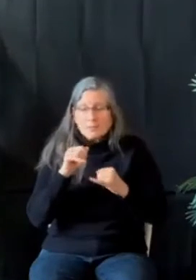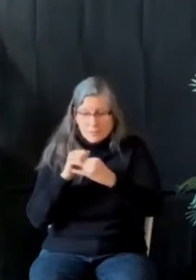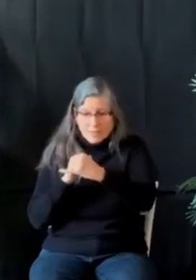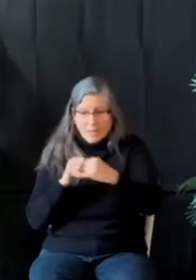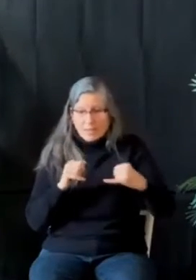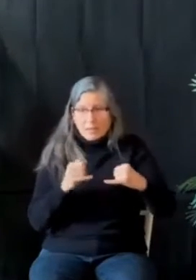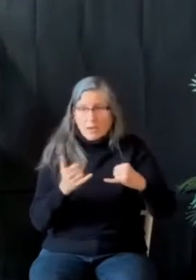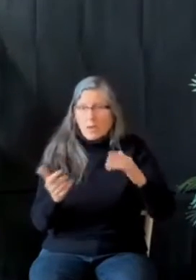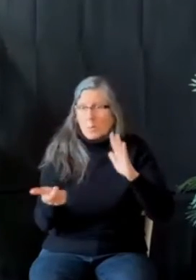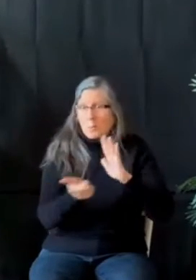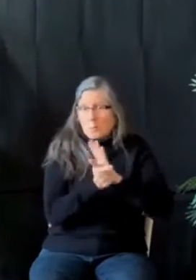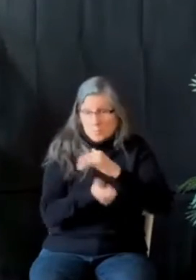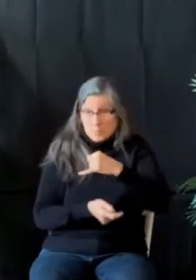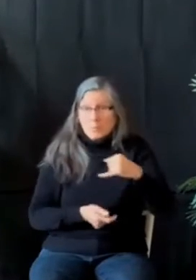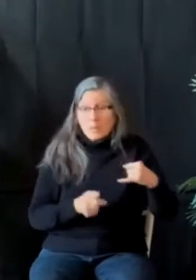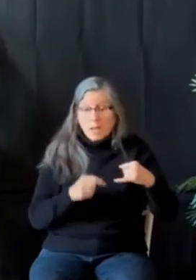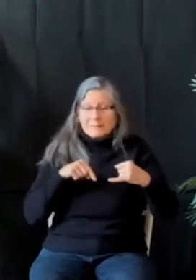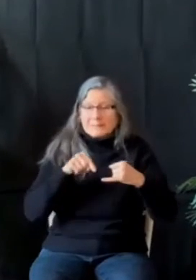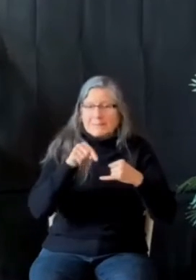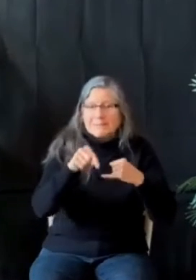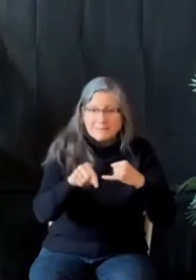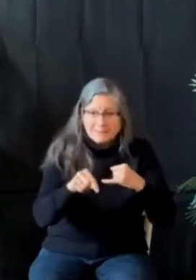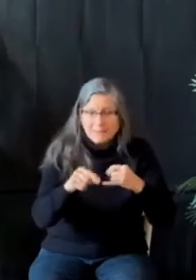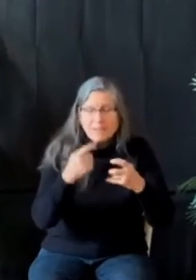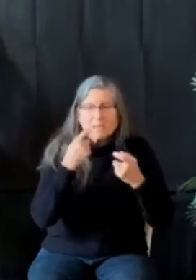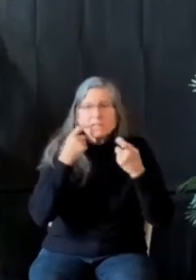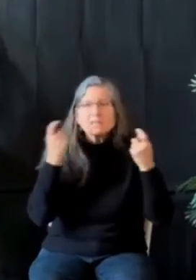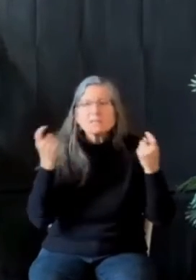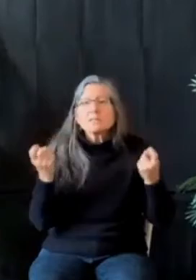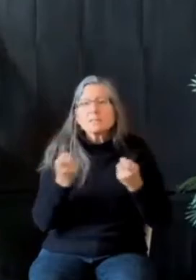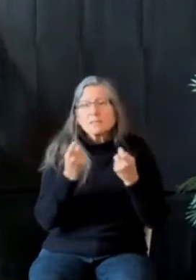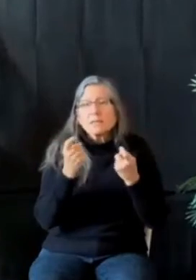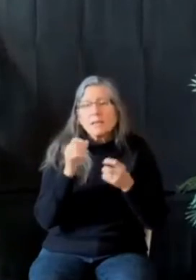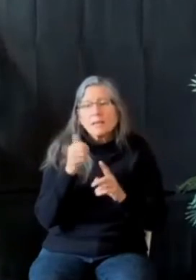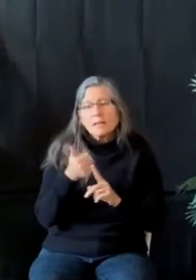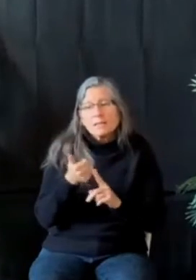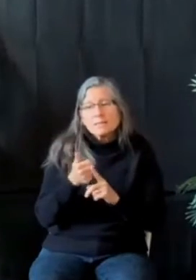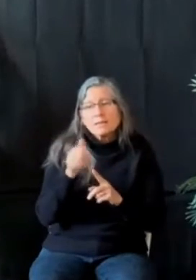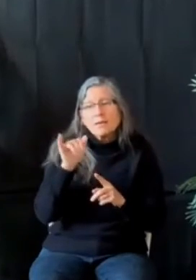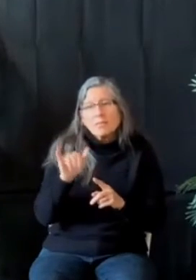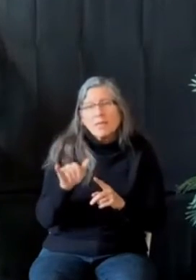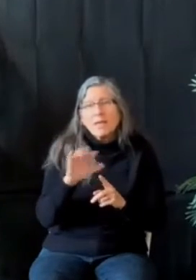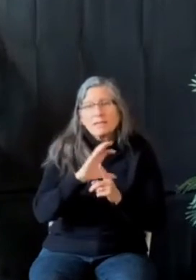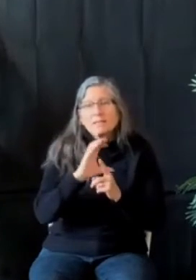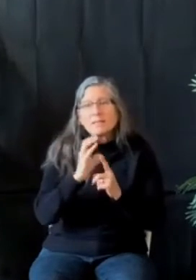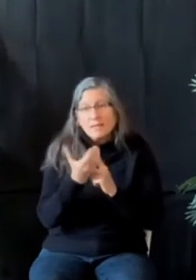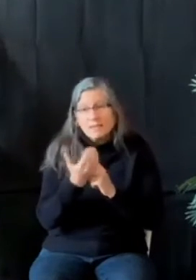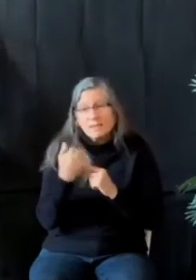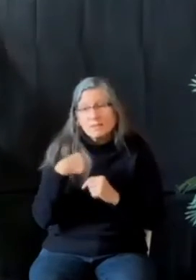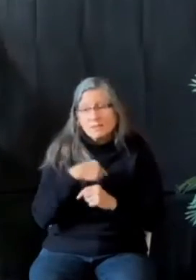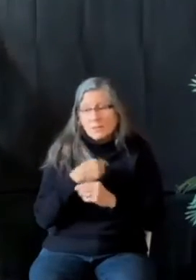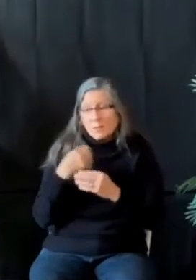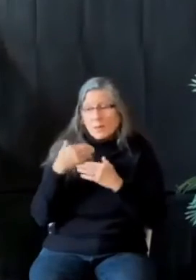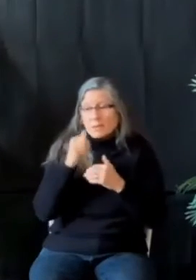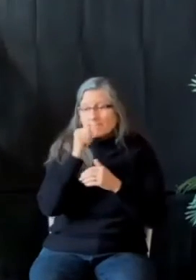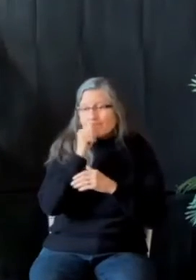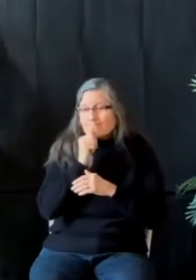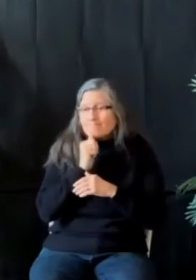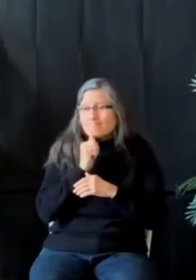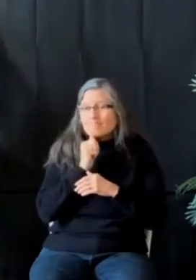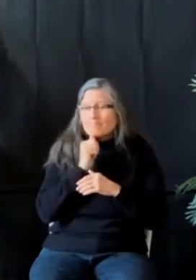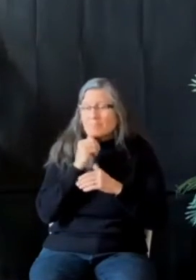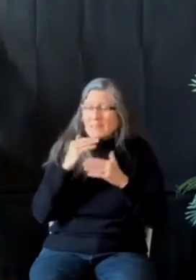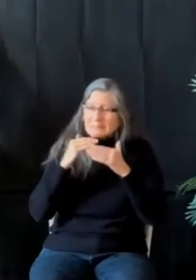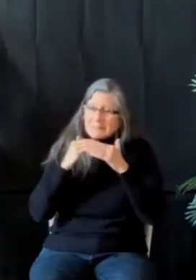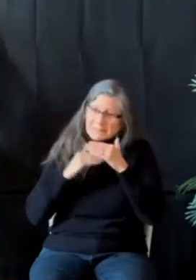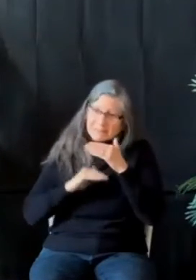line. There is sin itself, which is a condition that we bear, that we fall short